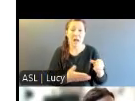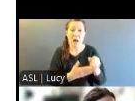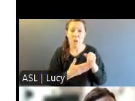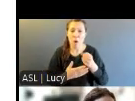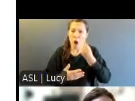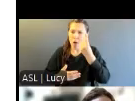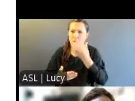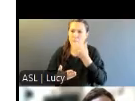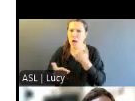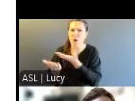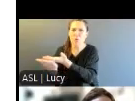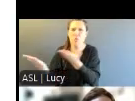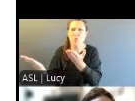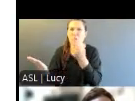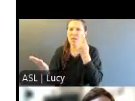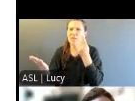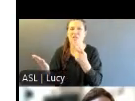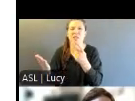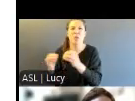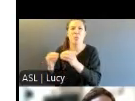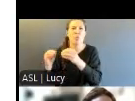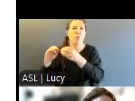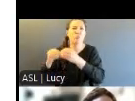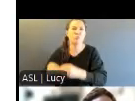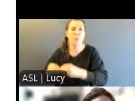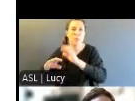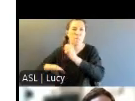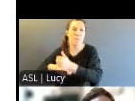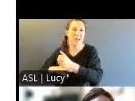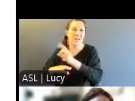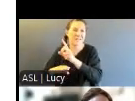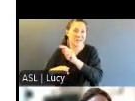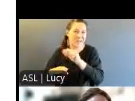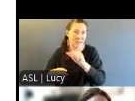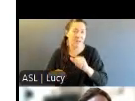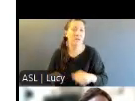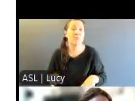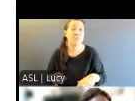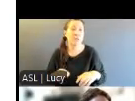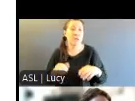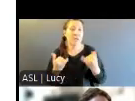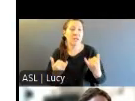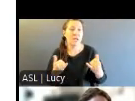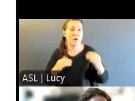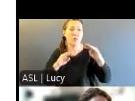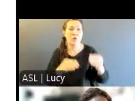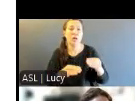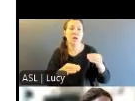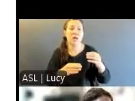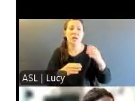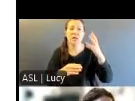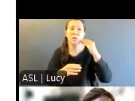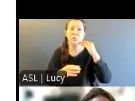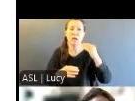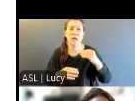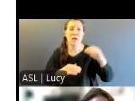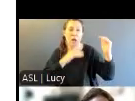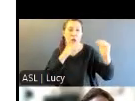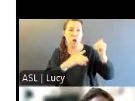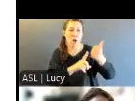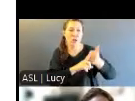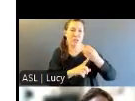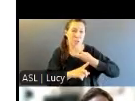So we'll see some of those examples today. Today, we'll focus on the experiences of adults who are immigrants. And you can see on the